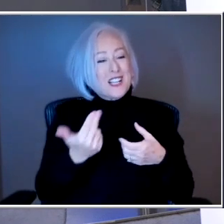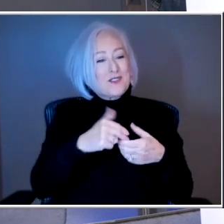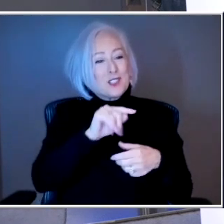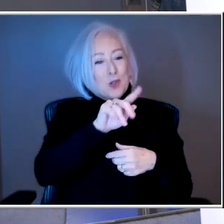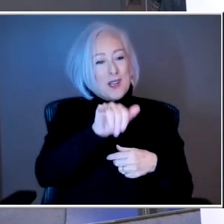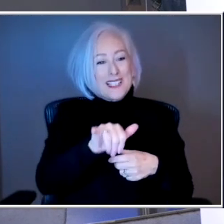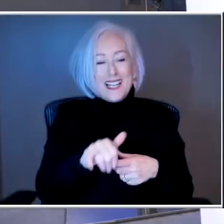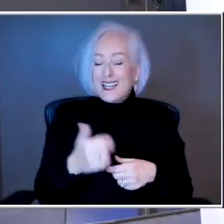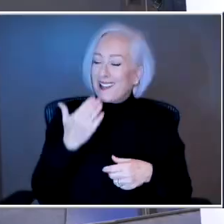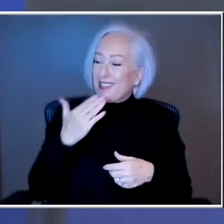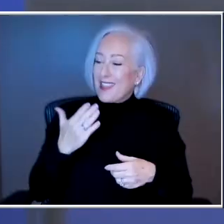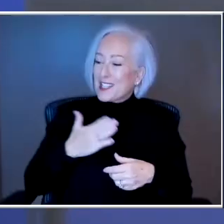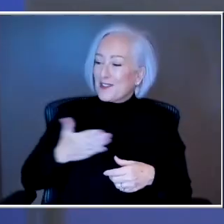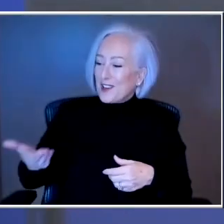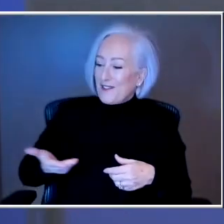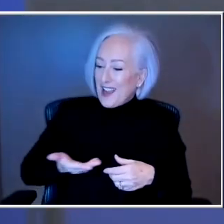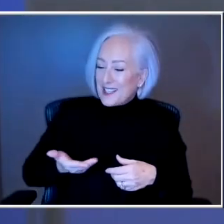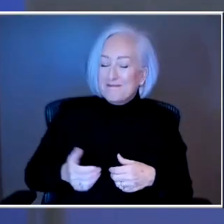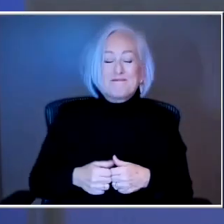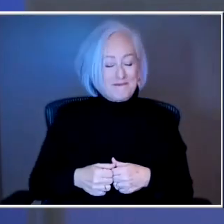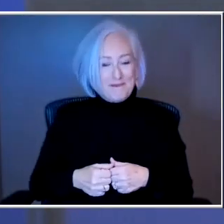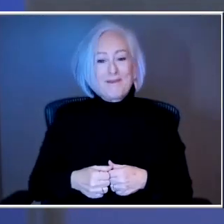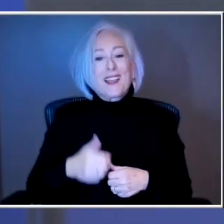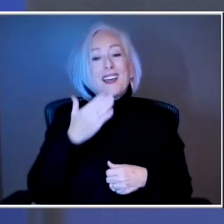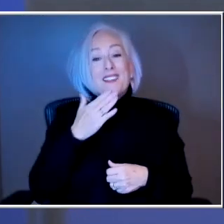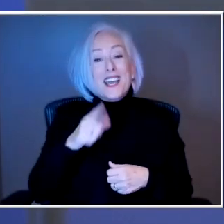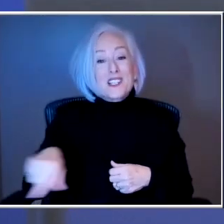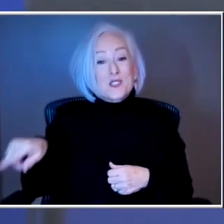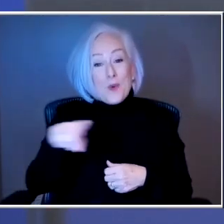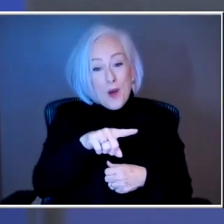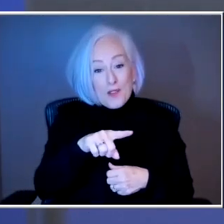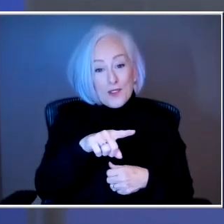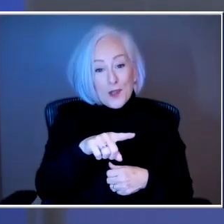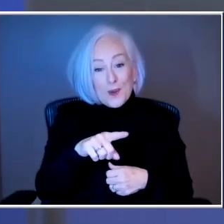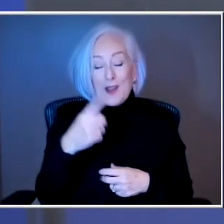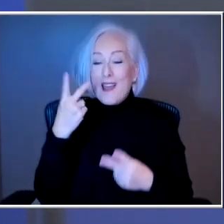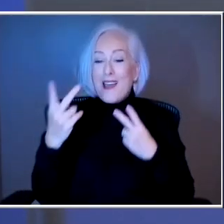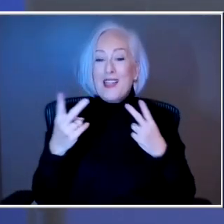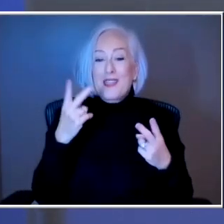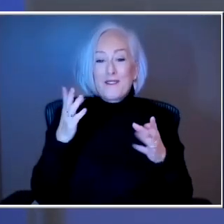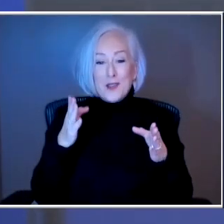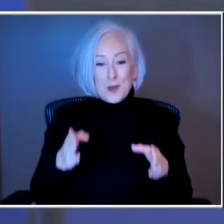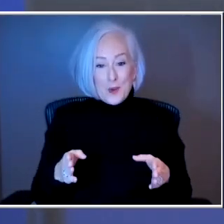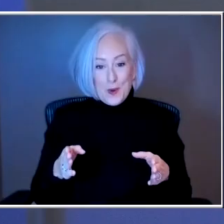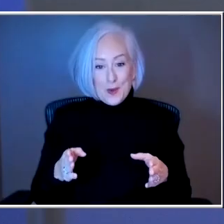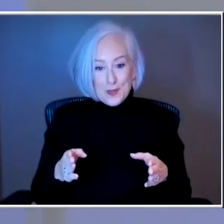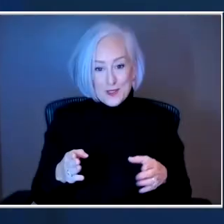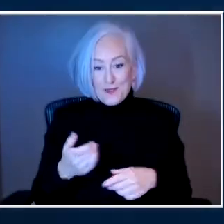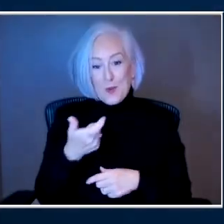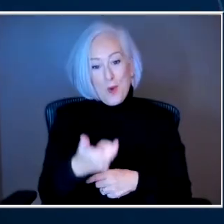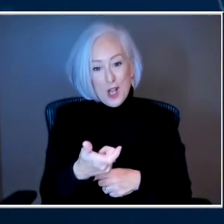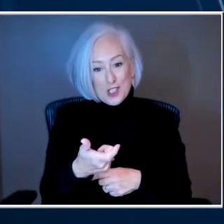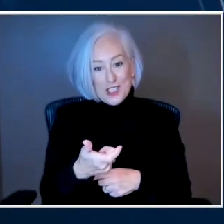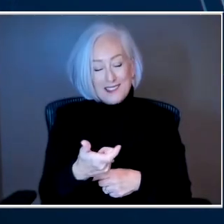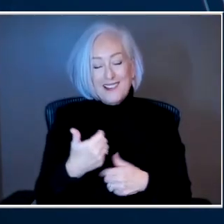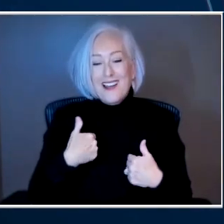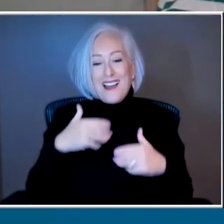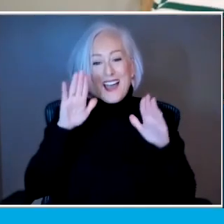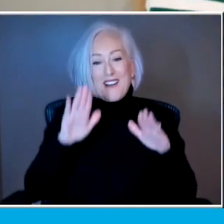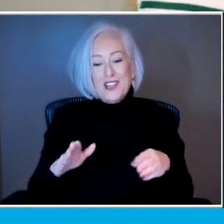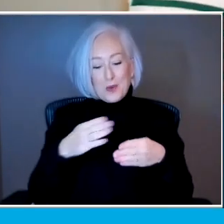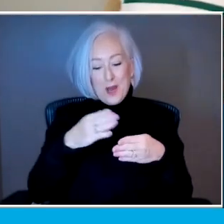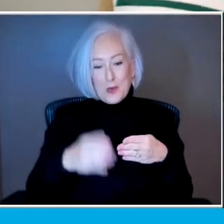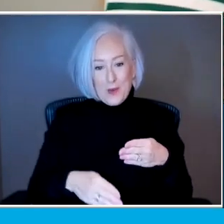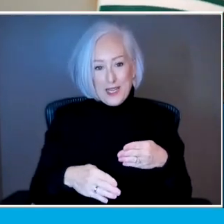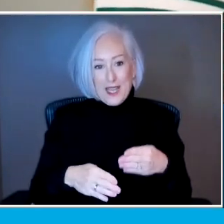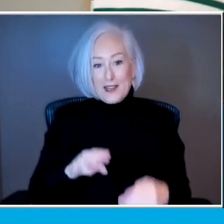good. Good to see you today. All right, thank you to all of course, our guests and our viewers for being with us. We want everyone to have a great weekend. Coming up on Monday, head and neck cancers